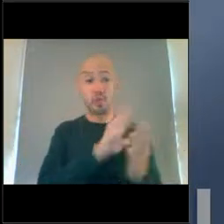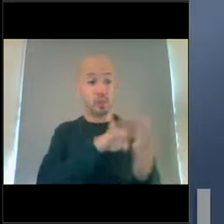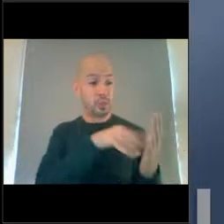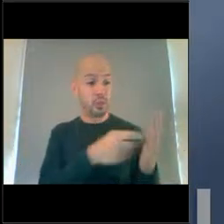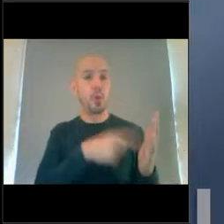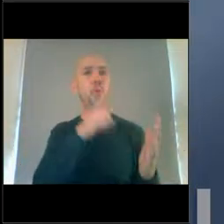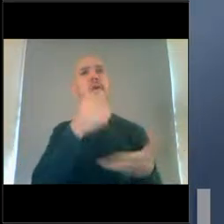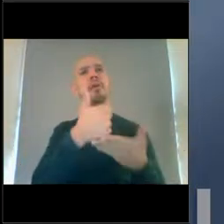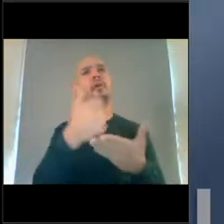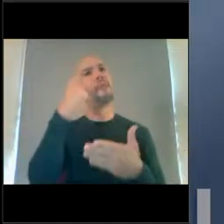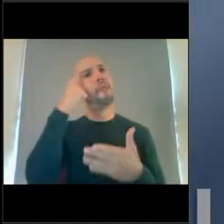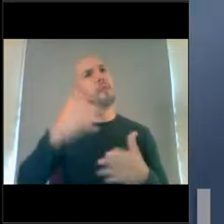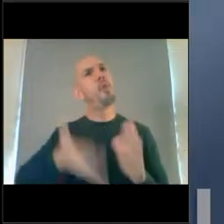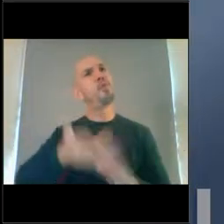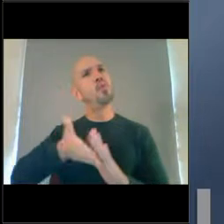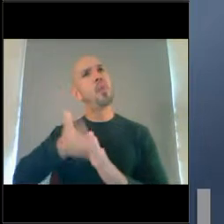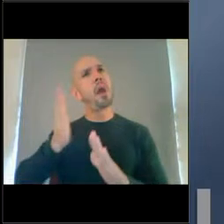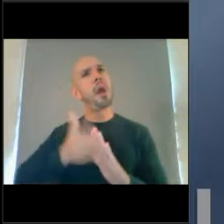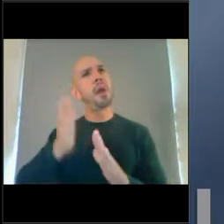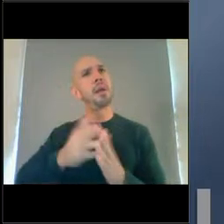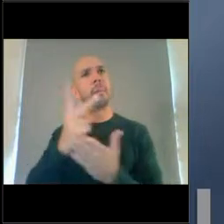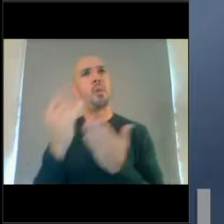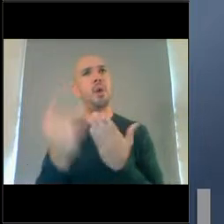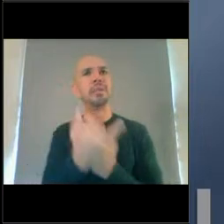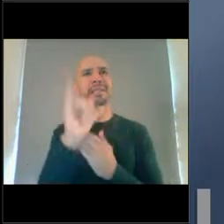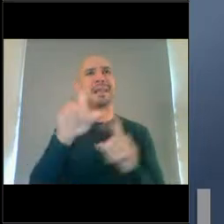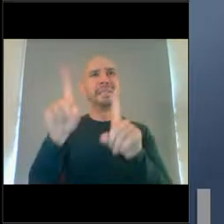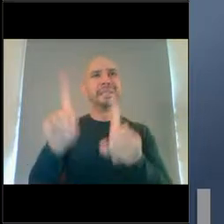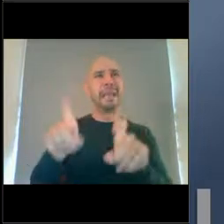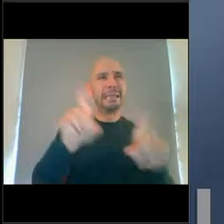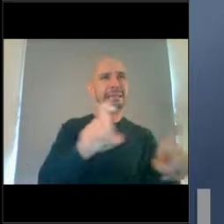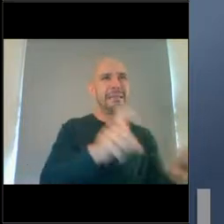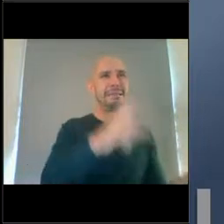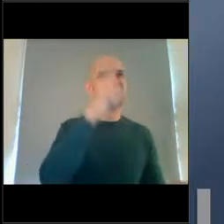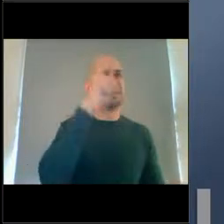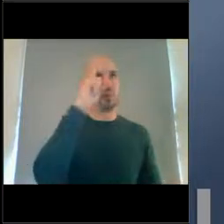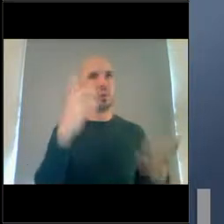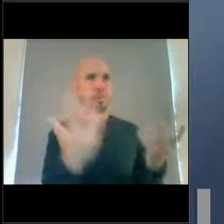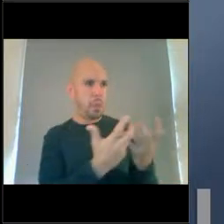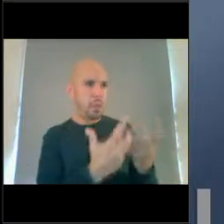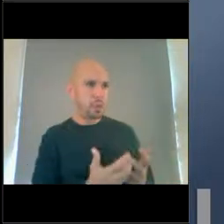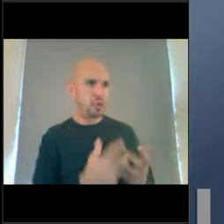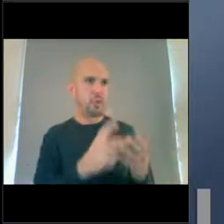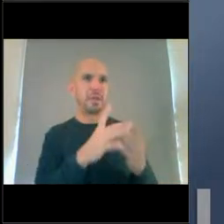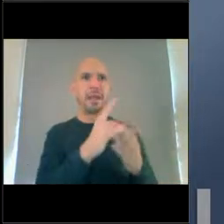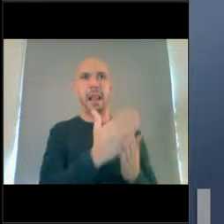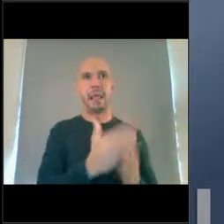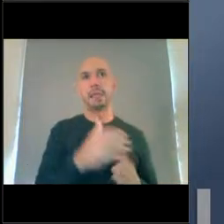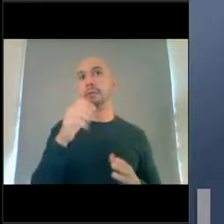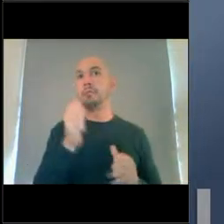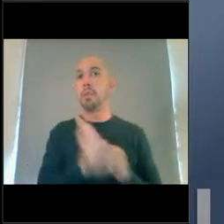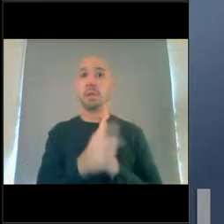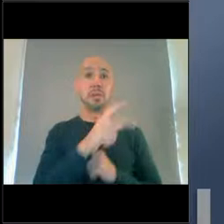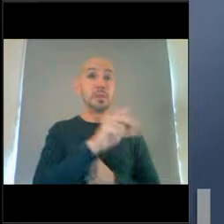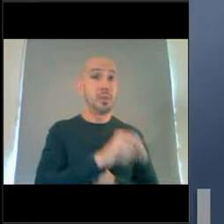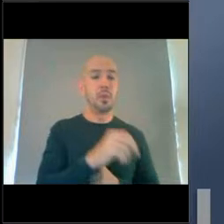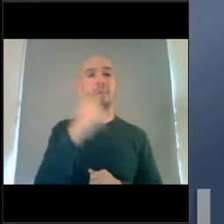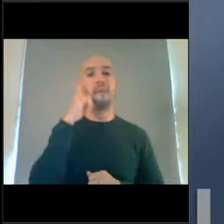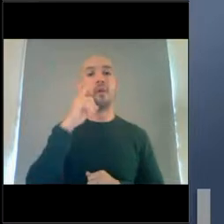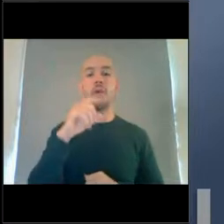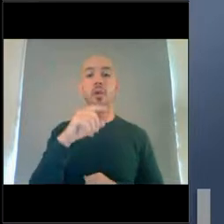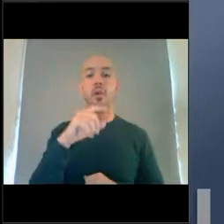projects as test cases for various parts of the guidelines and finally um for lpp we would